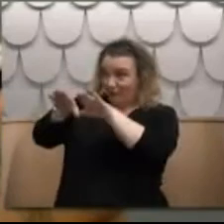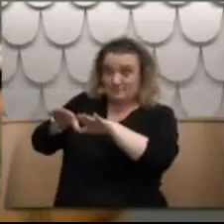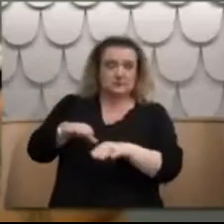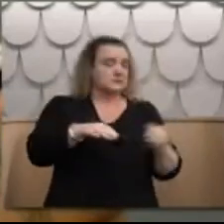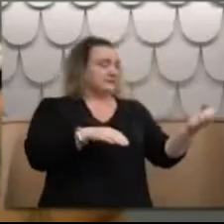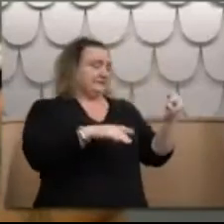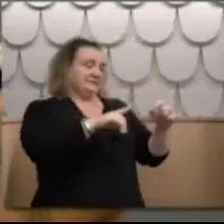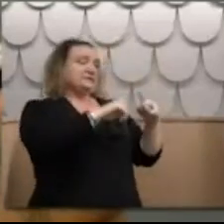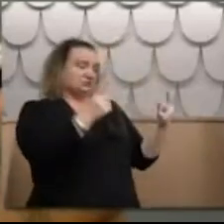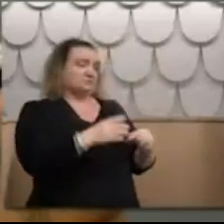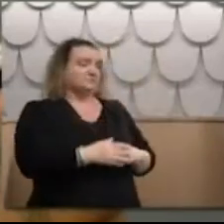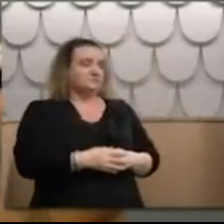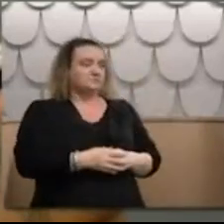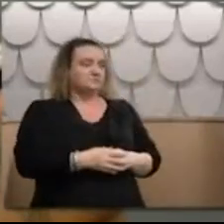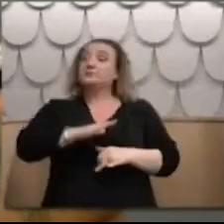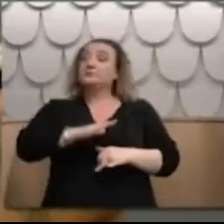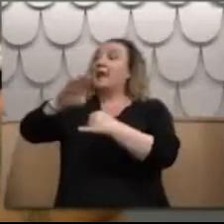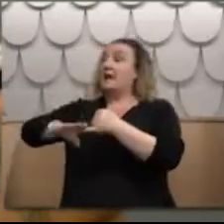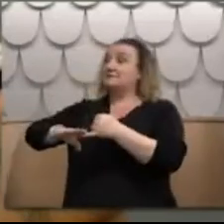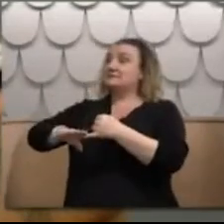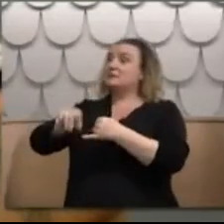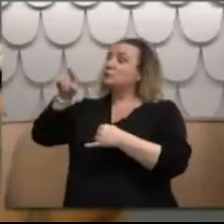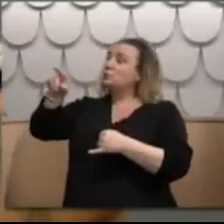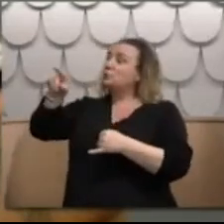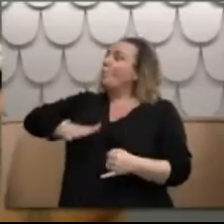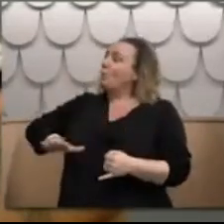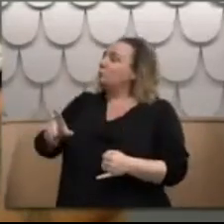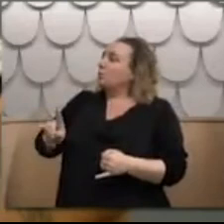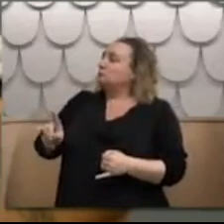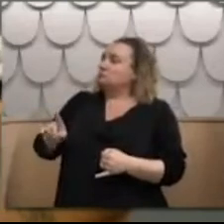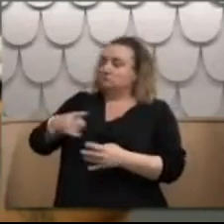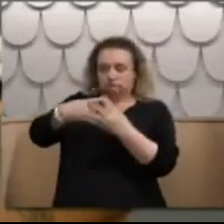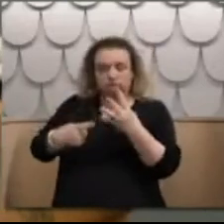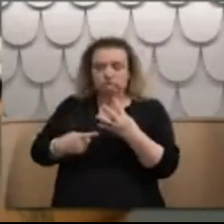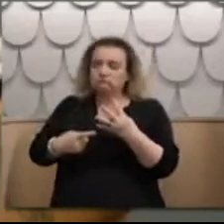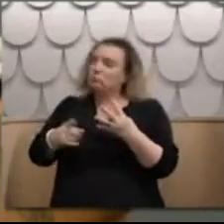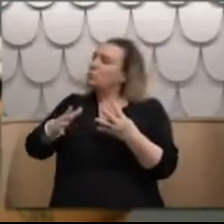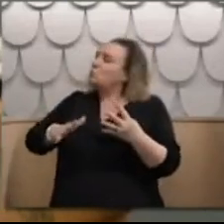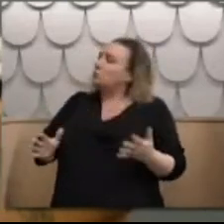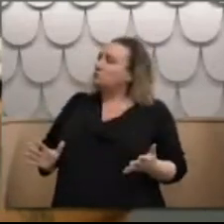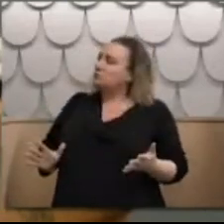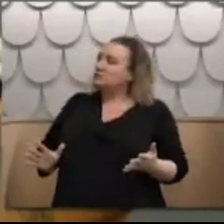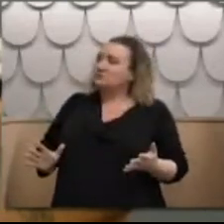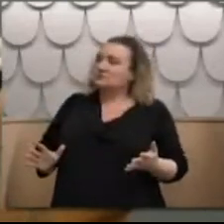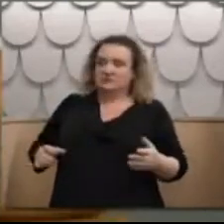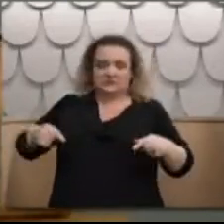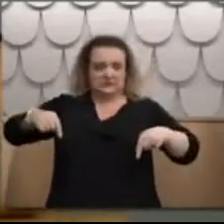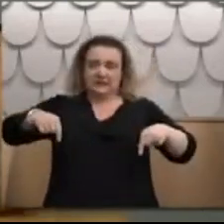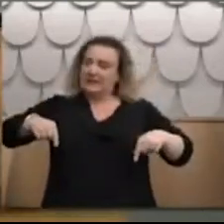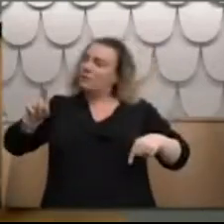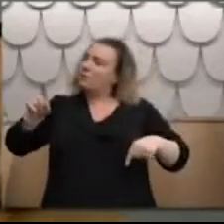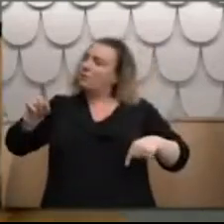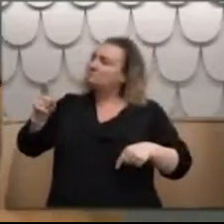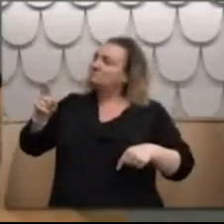The last thing I want to talk to you about, Donald, is what you are wanting from the Royal Commission, from being here today. What